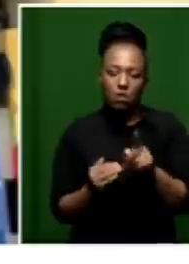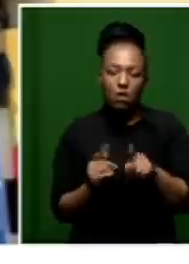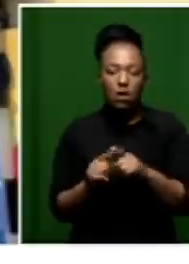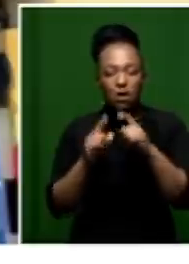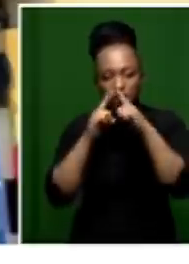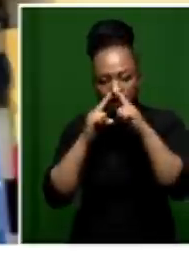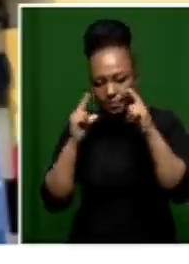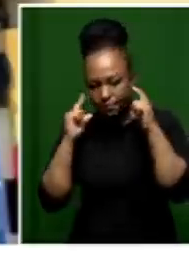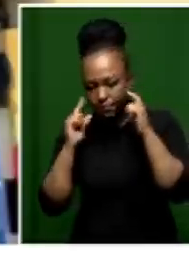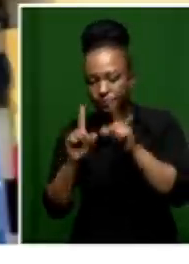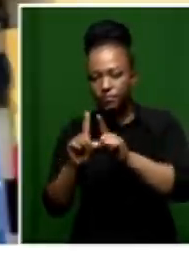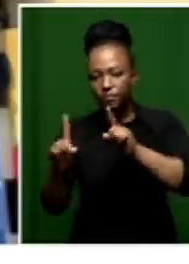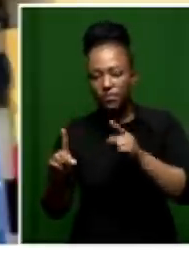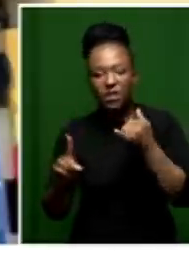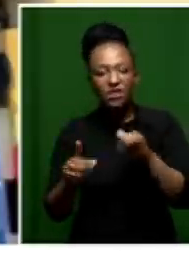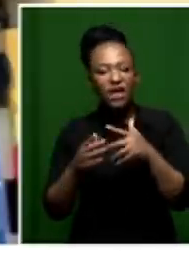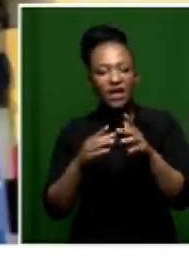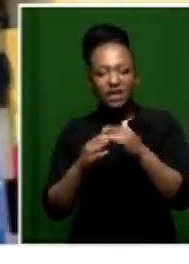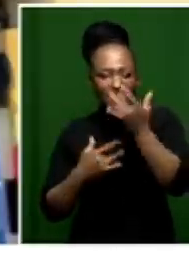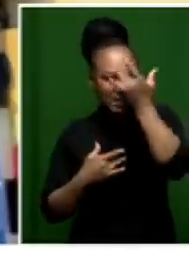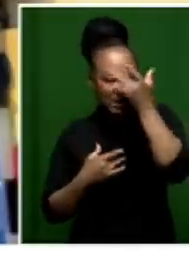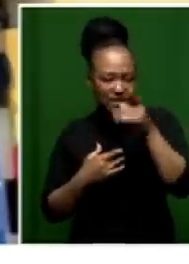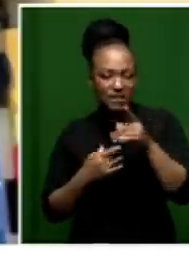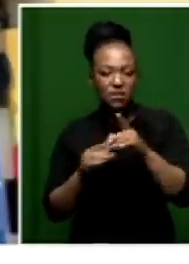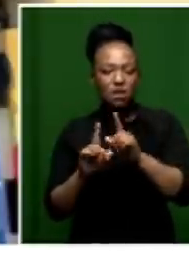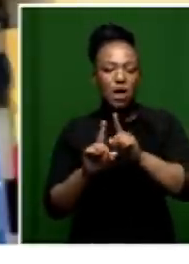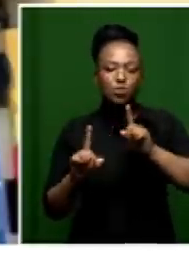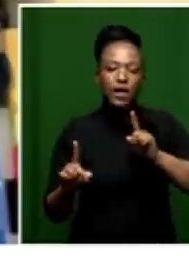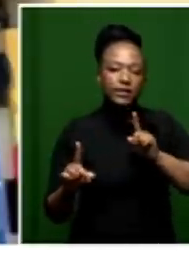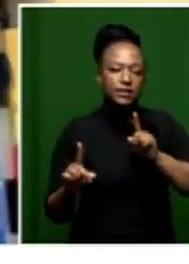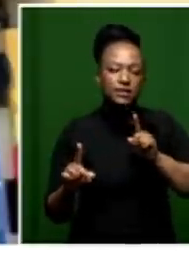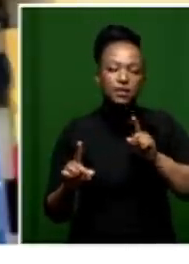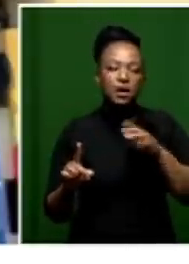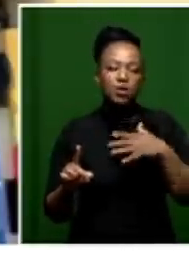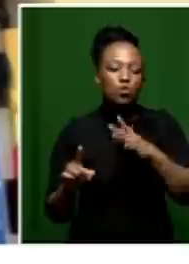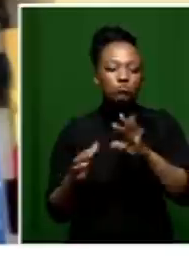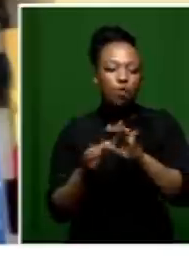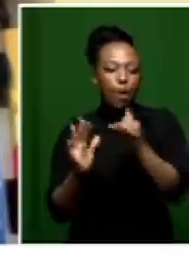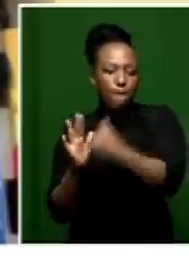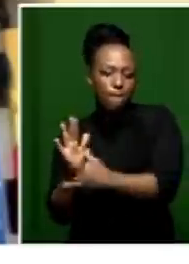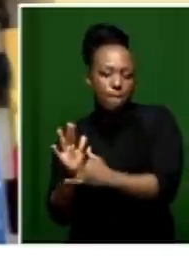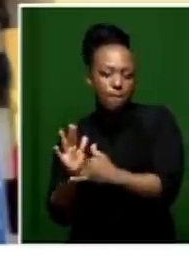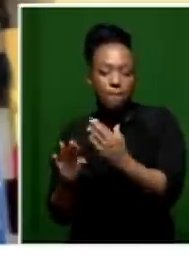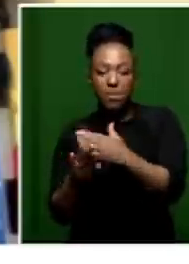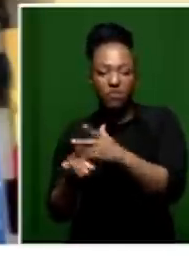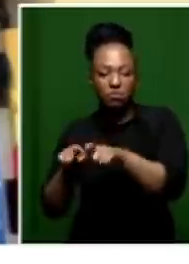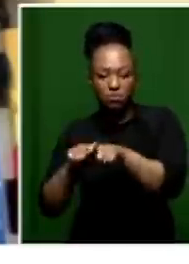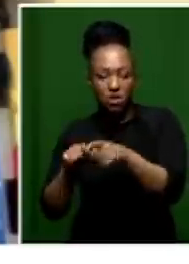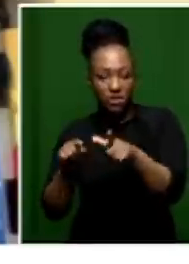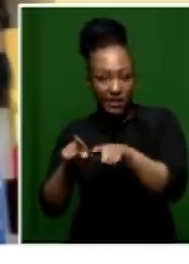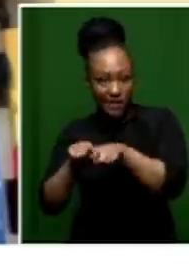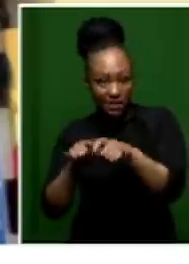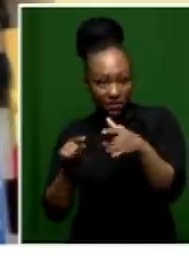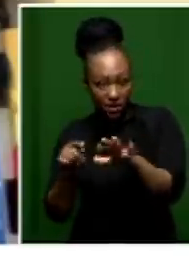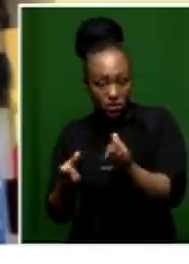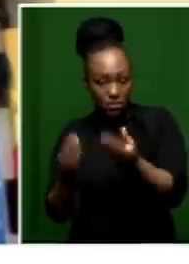social distance. If you develop any kind of symptoms, isolate from other before you get tested. And anyone that get tested